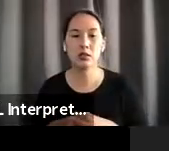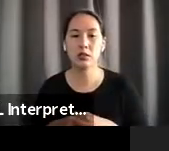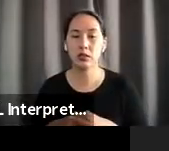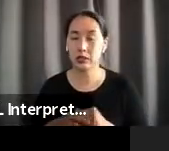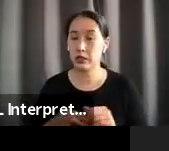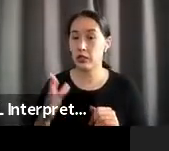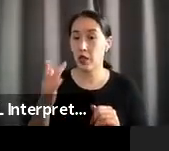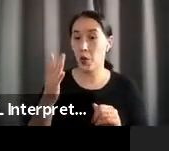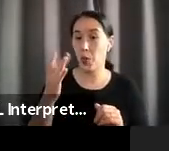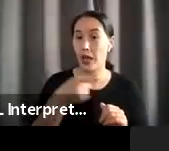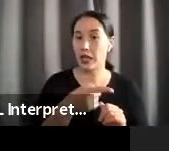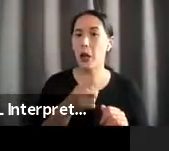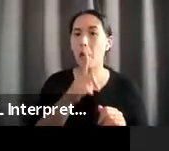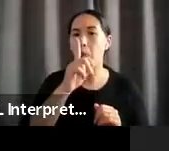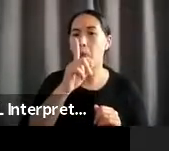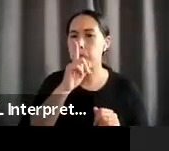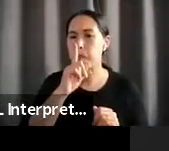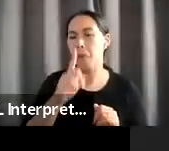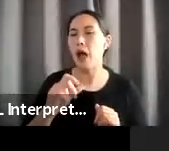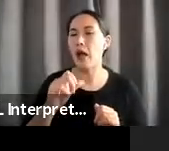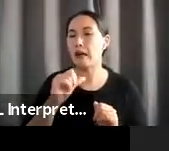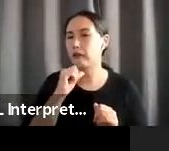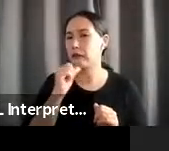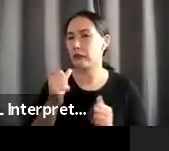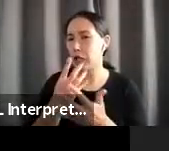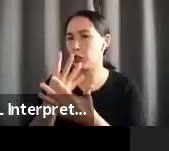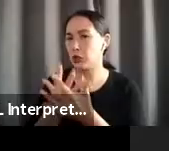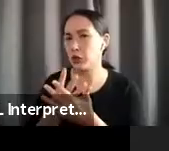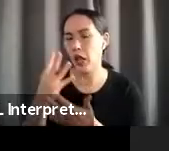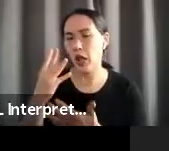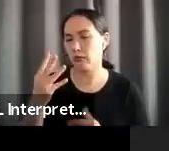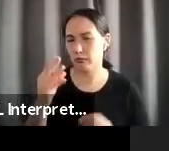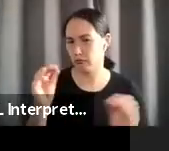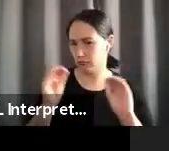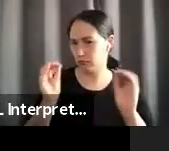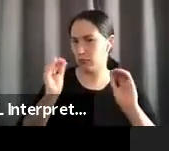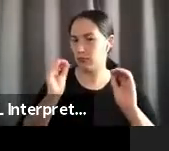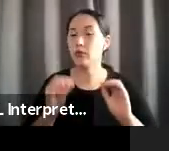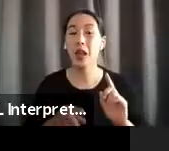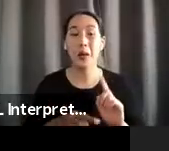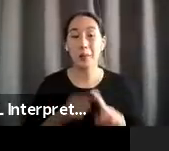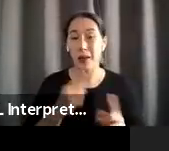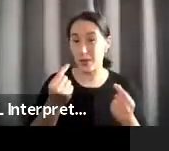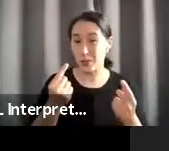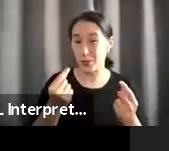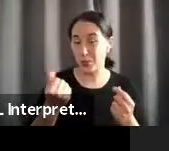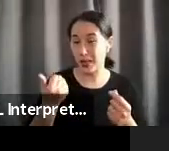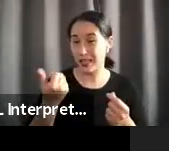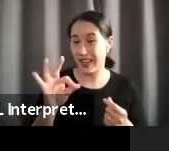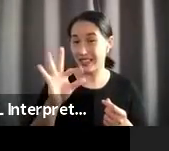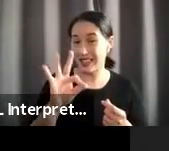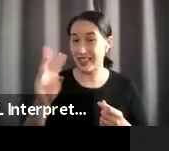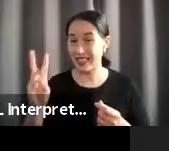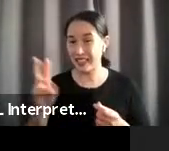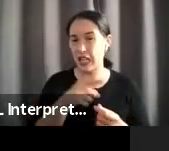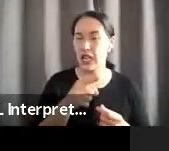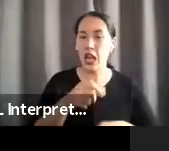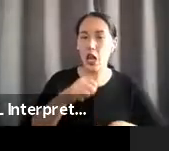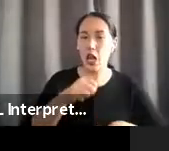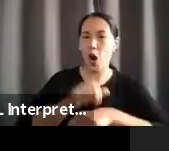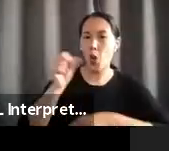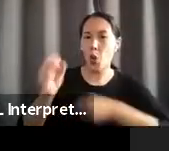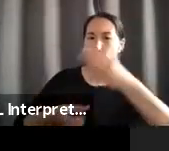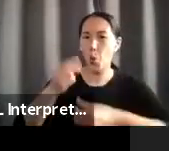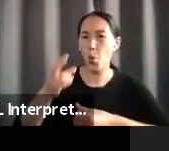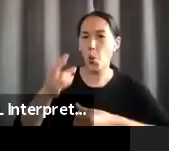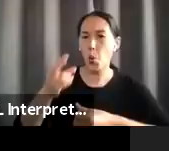he never served time for a 1986 incident in which he threw rocks and said racial epithets, including the N-word,